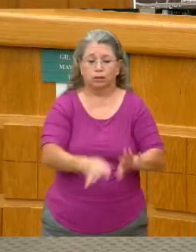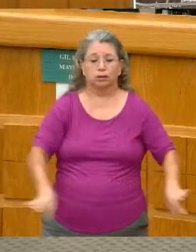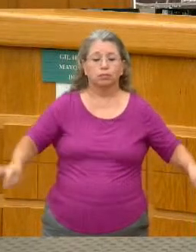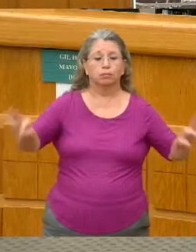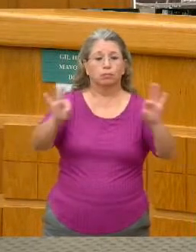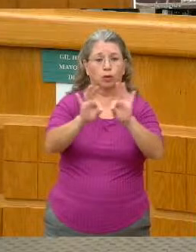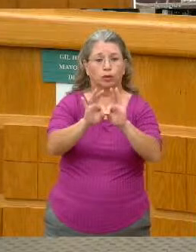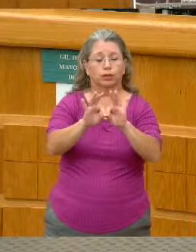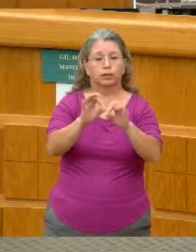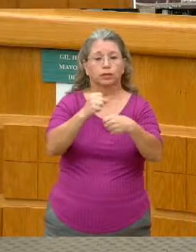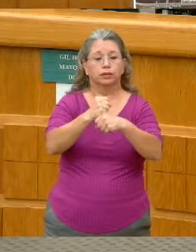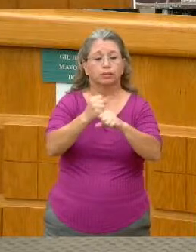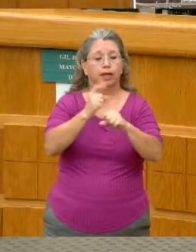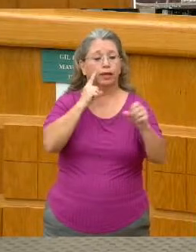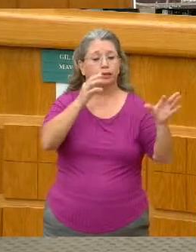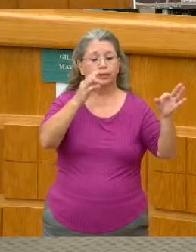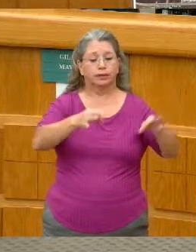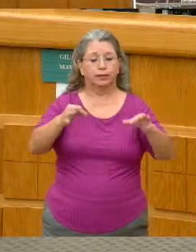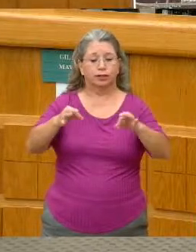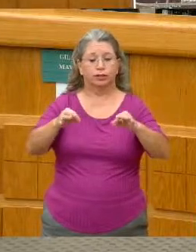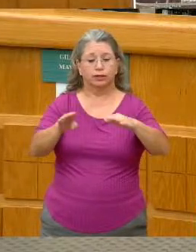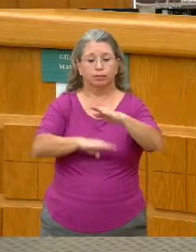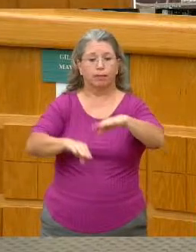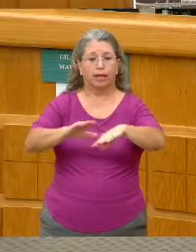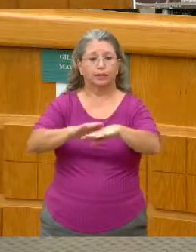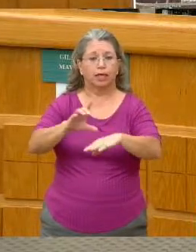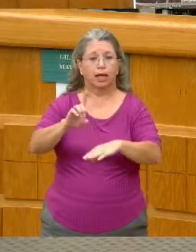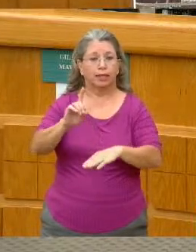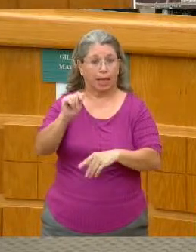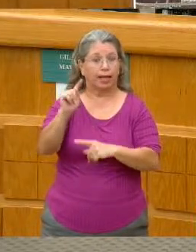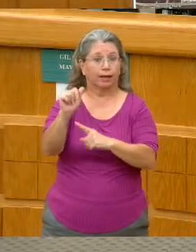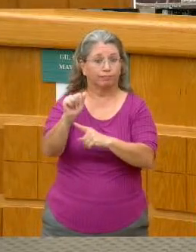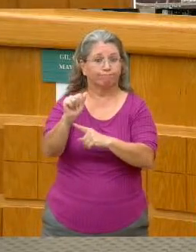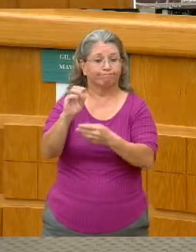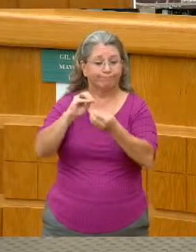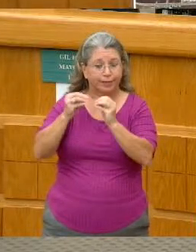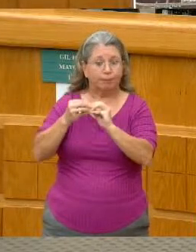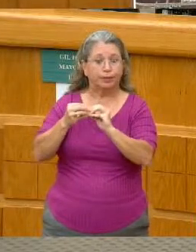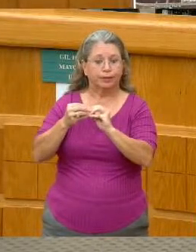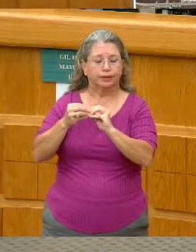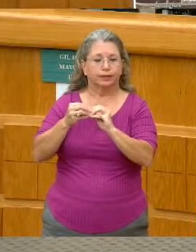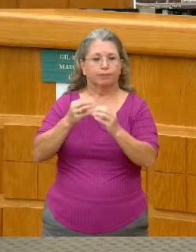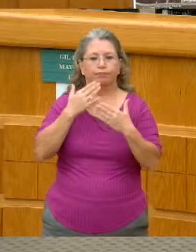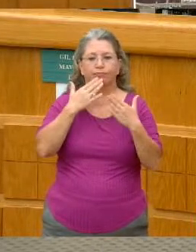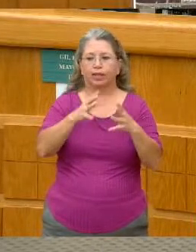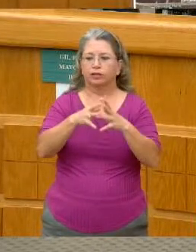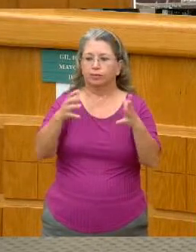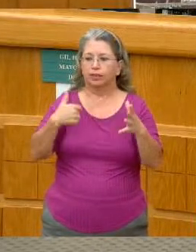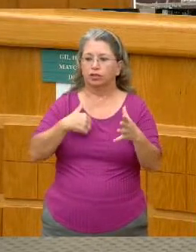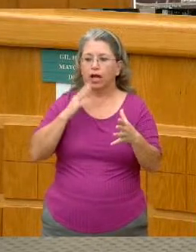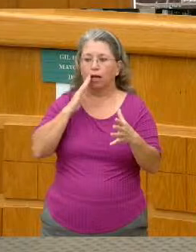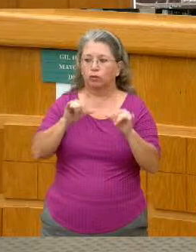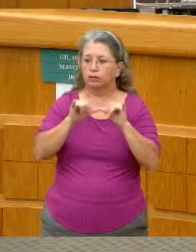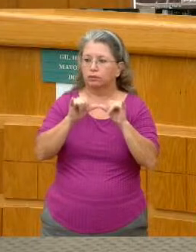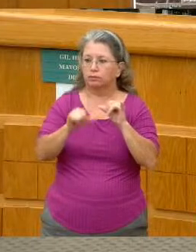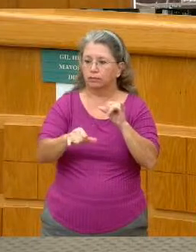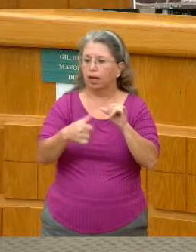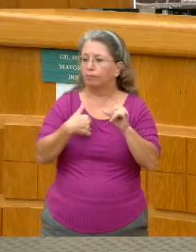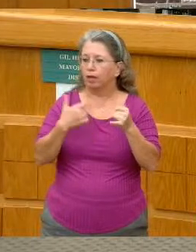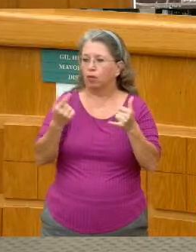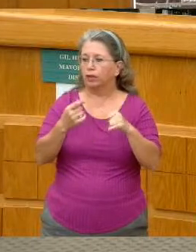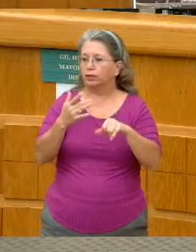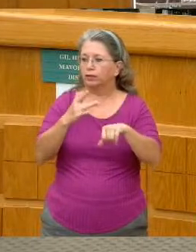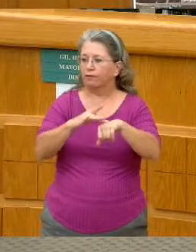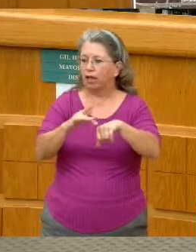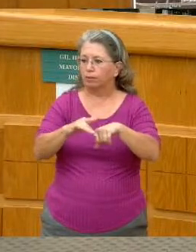make decisions that are based on data. Thanks so much, and I will be available by email